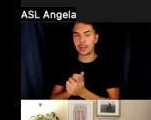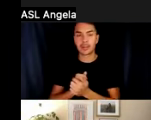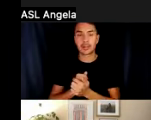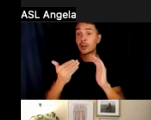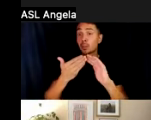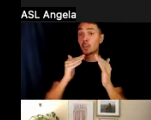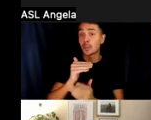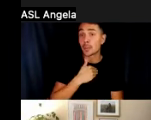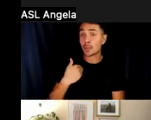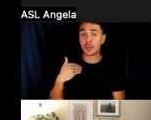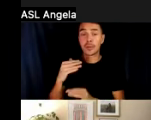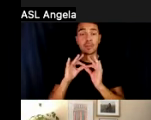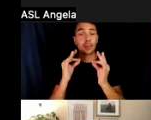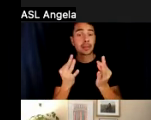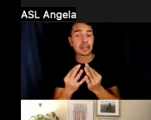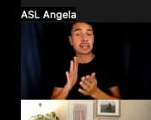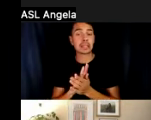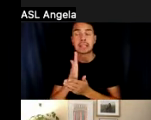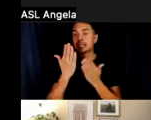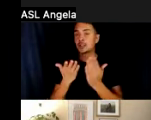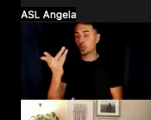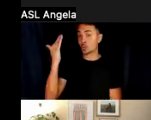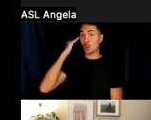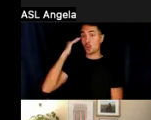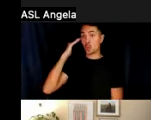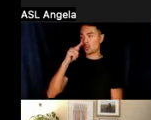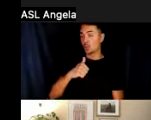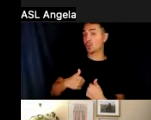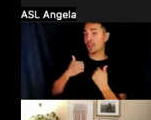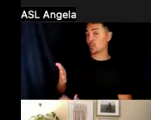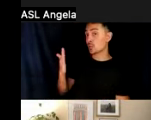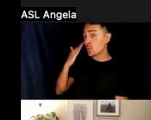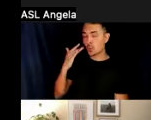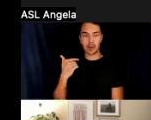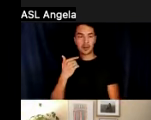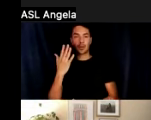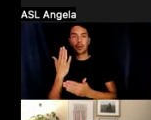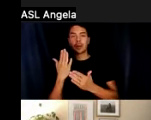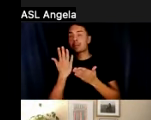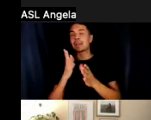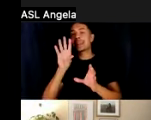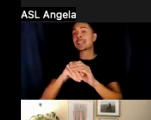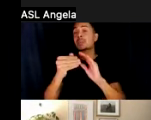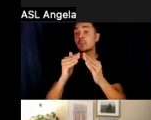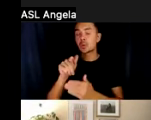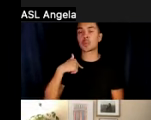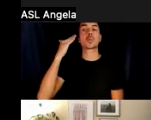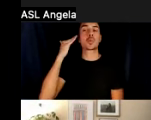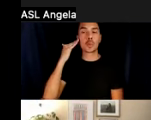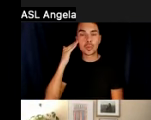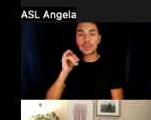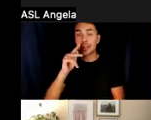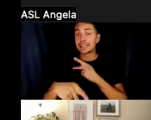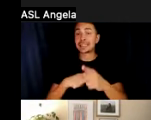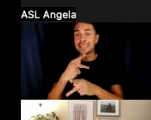member, someone known to you or to the survivor, maybe even just someone known in the community, the type and amount